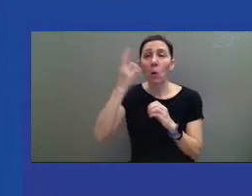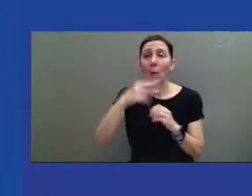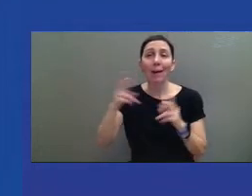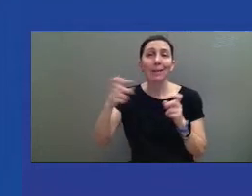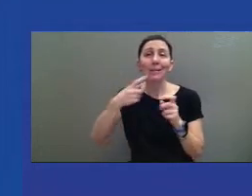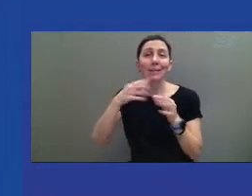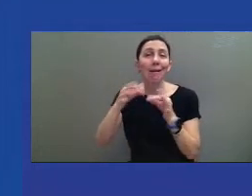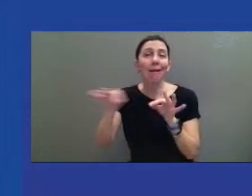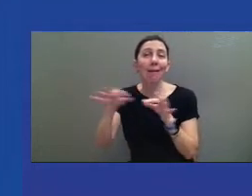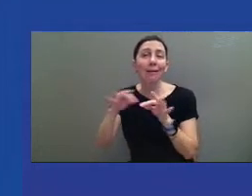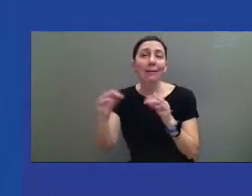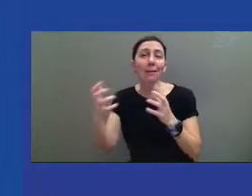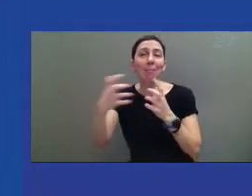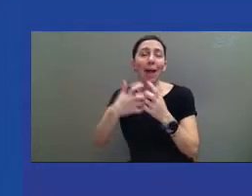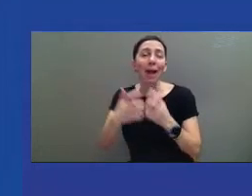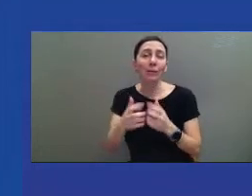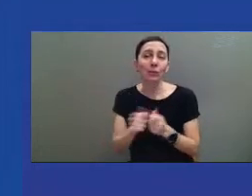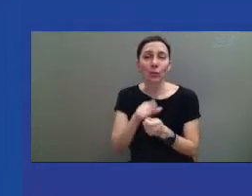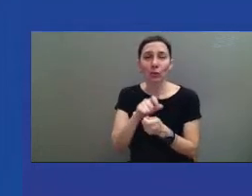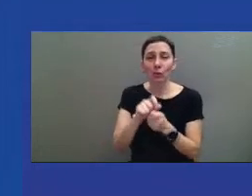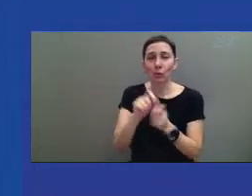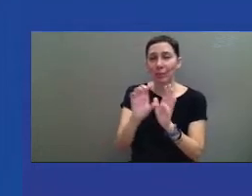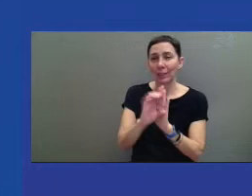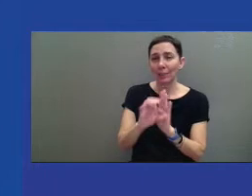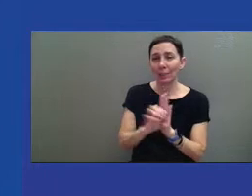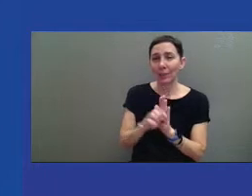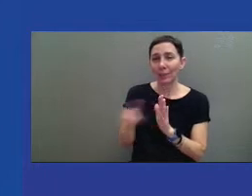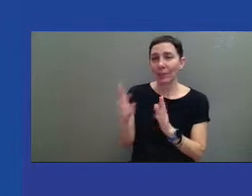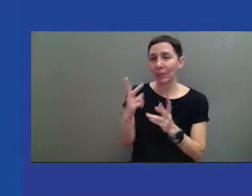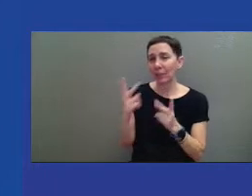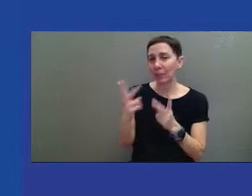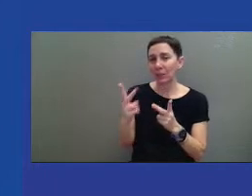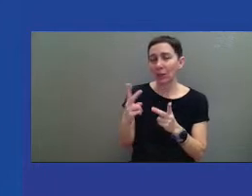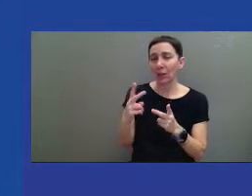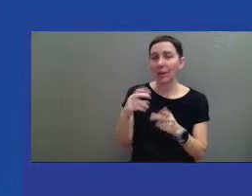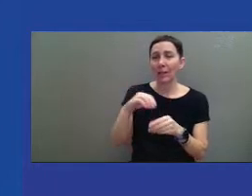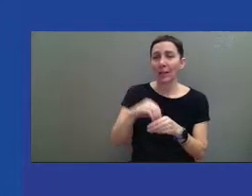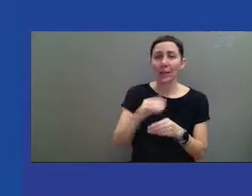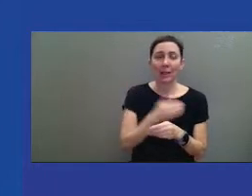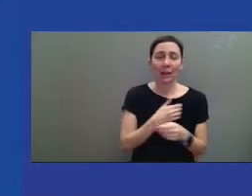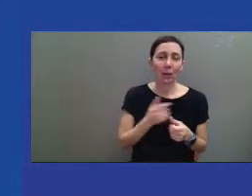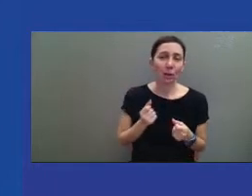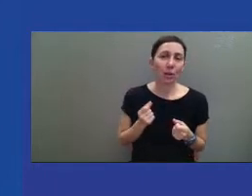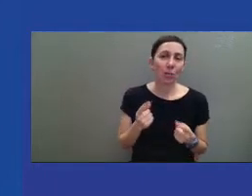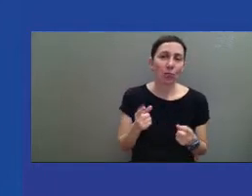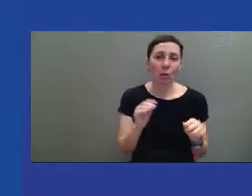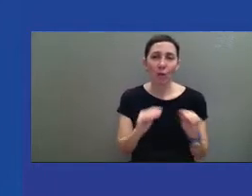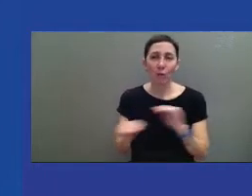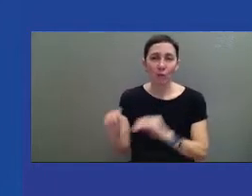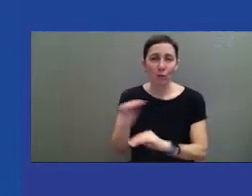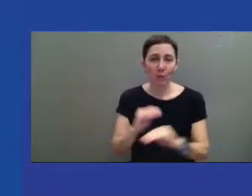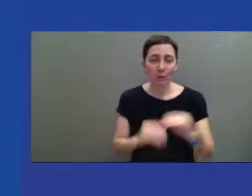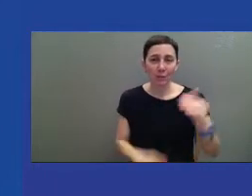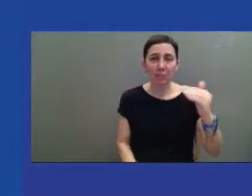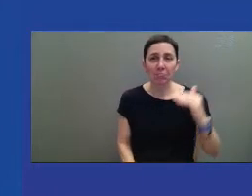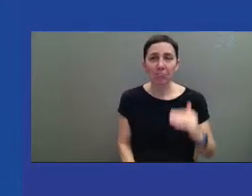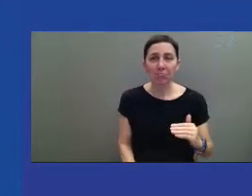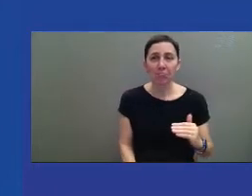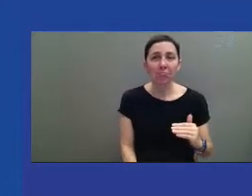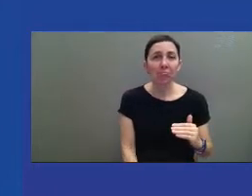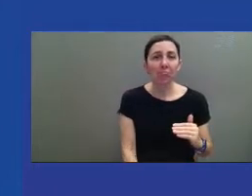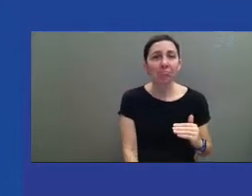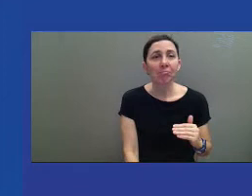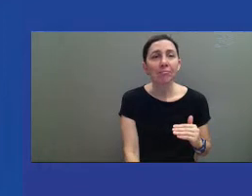and lined them up with certain images that he was seeing inside of these improvisational movements. You can go to the next slide.